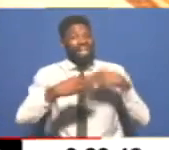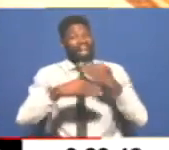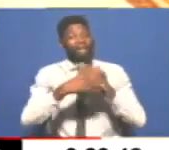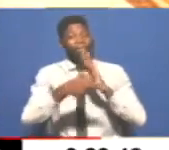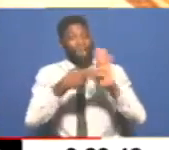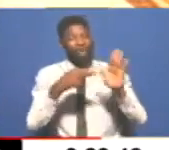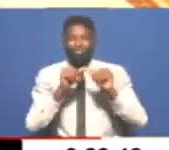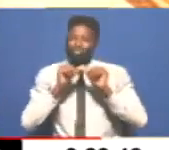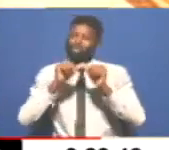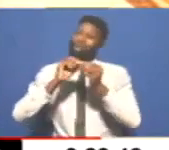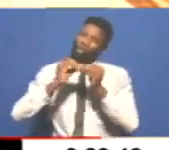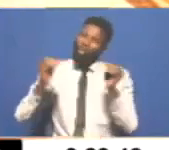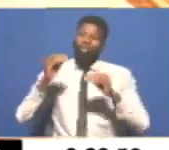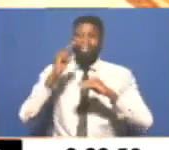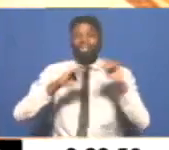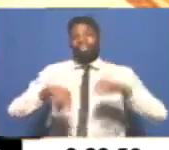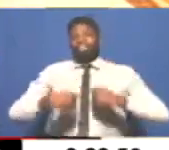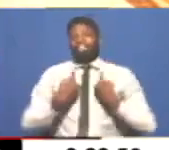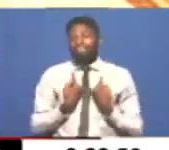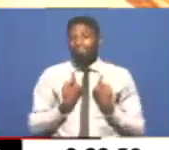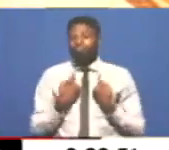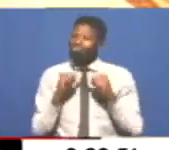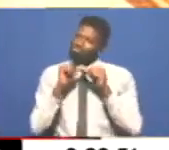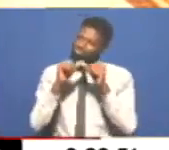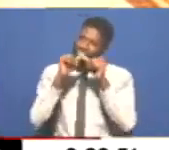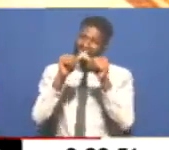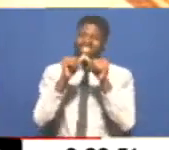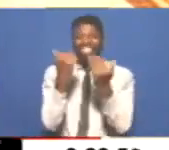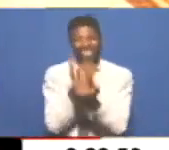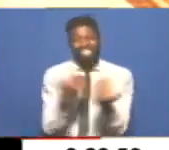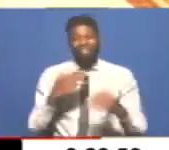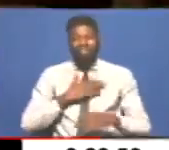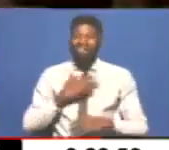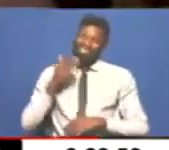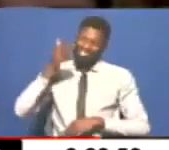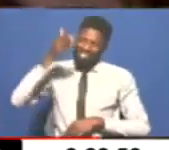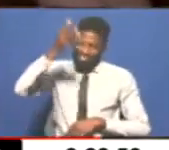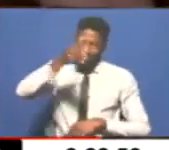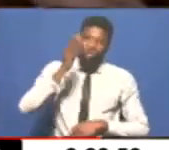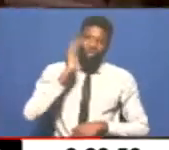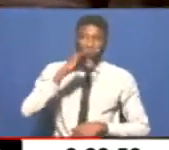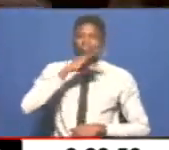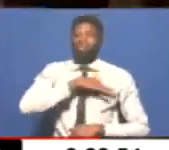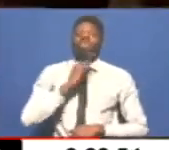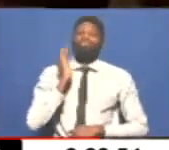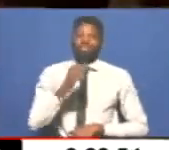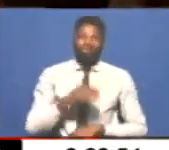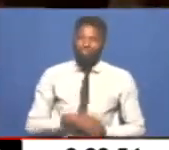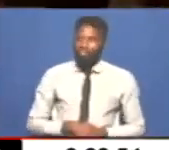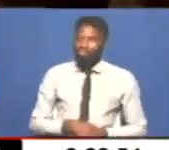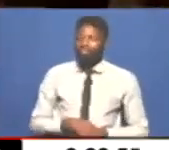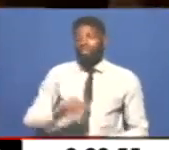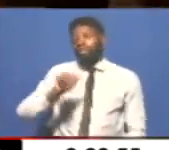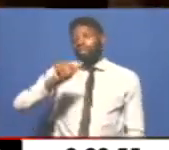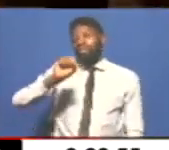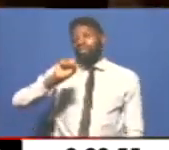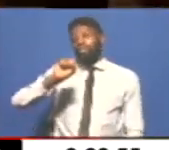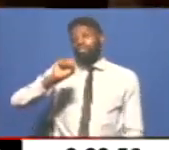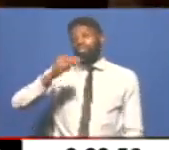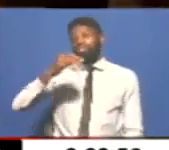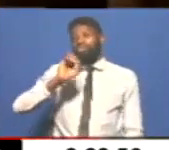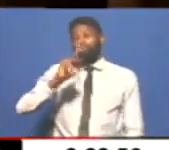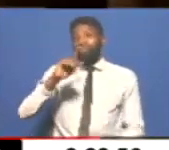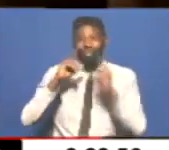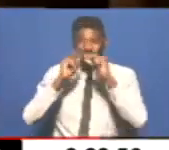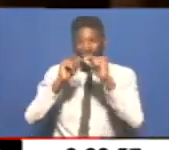me myself. We're building a brand that my children and grandchildren can benefit from it. Ashok tells me style is a way of introducing yourself